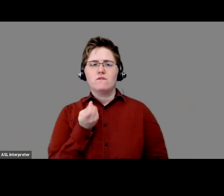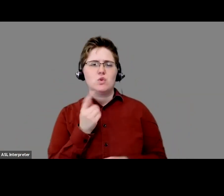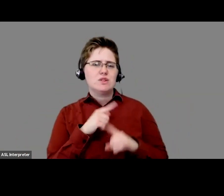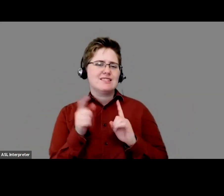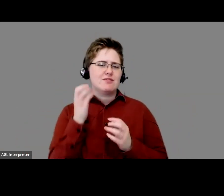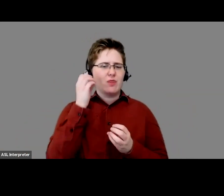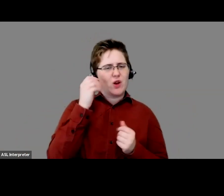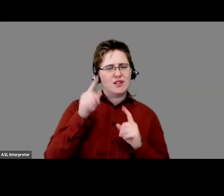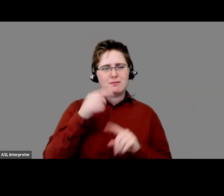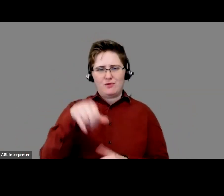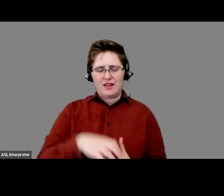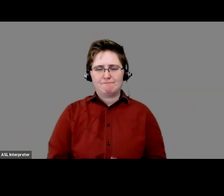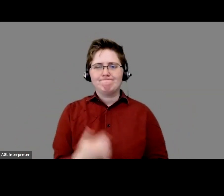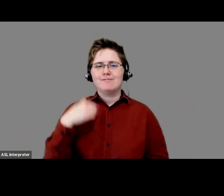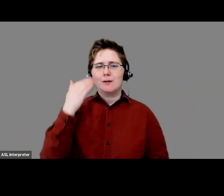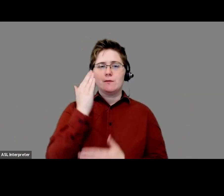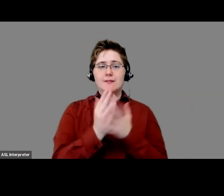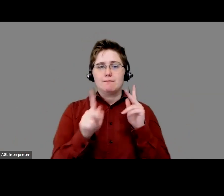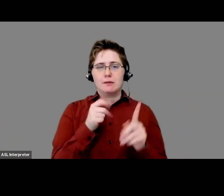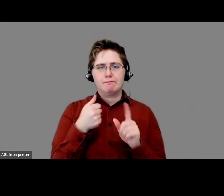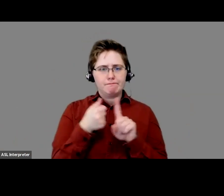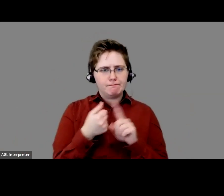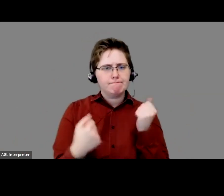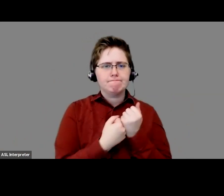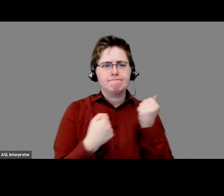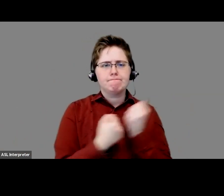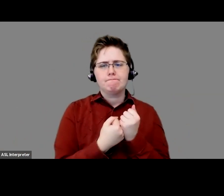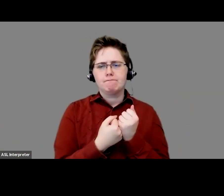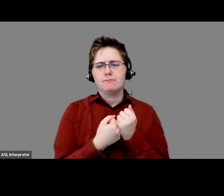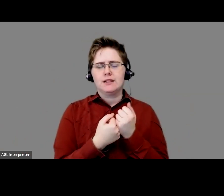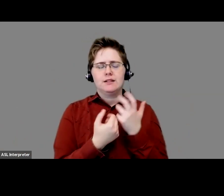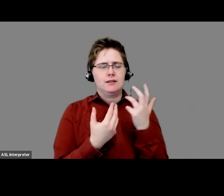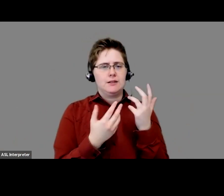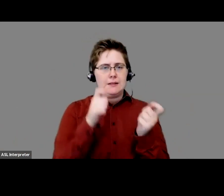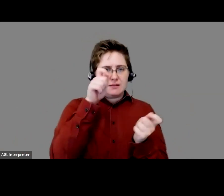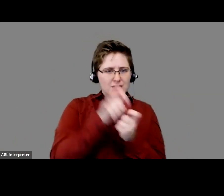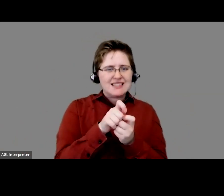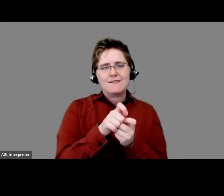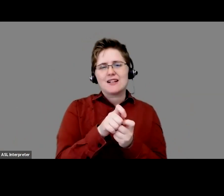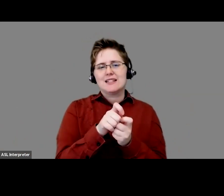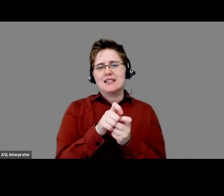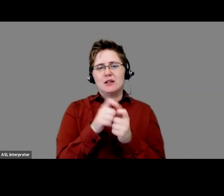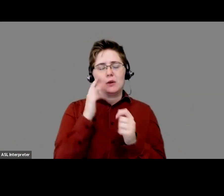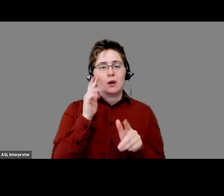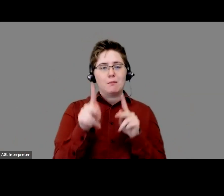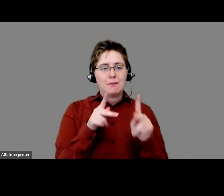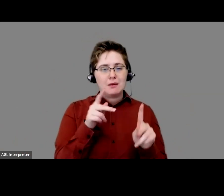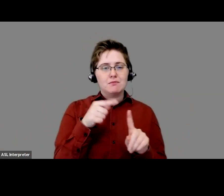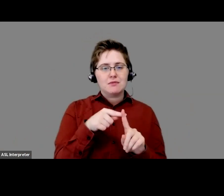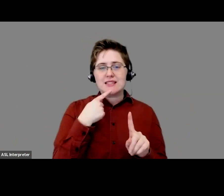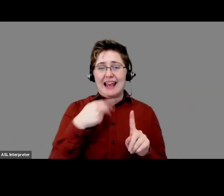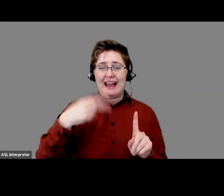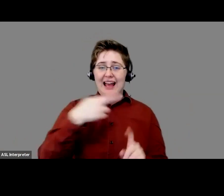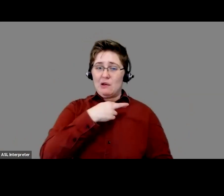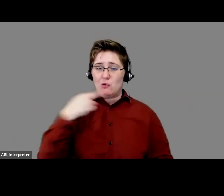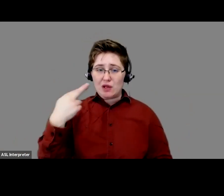thoughts on that. So I know there are some people that are advocating for particularly, people that they're saying are at high risk or